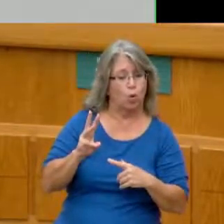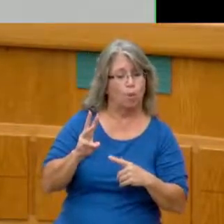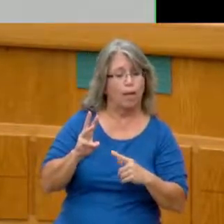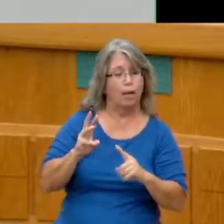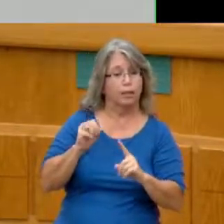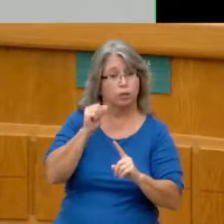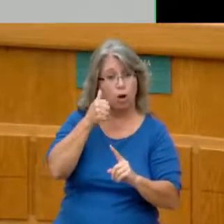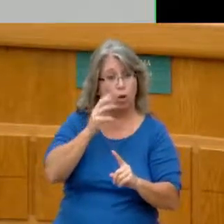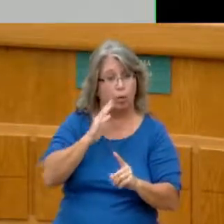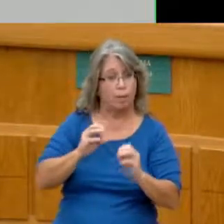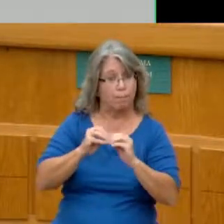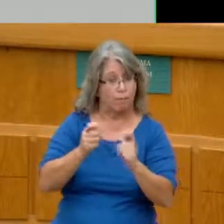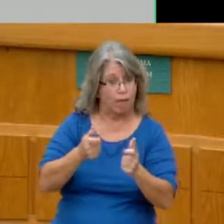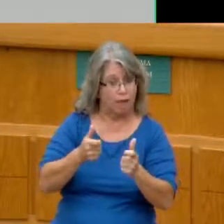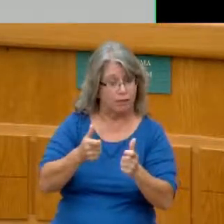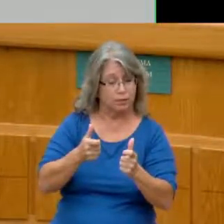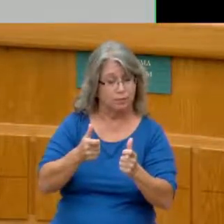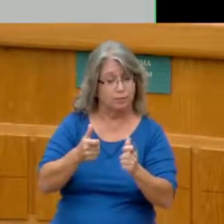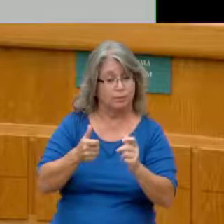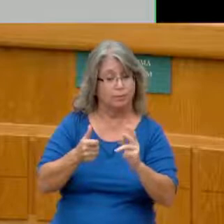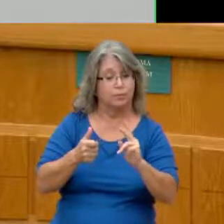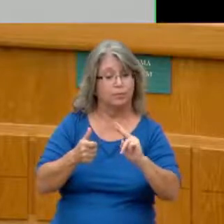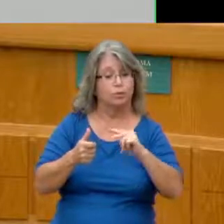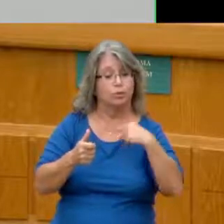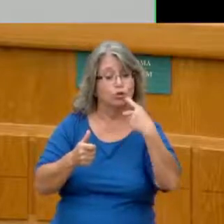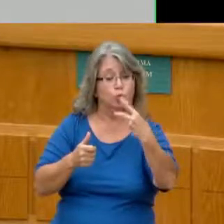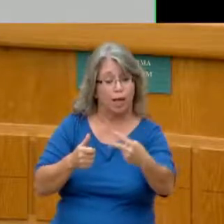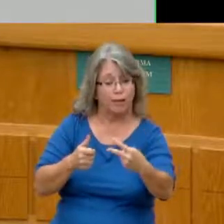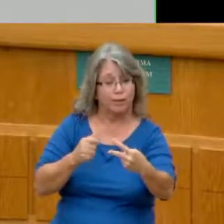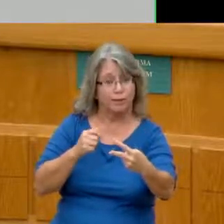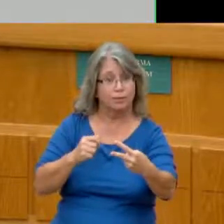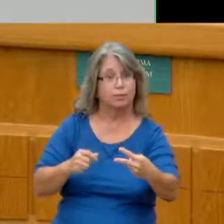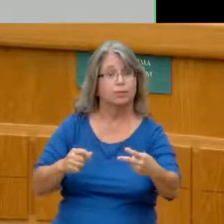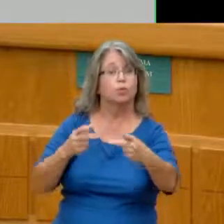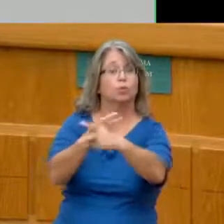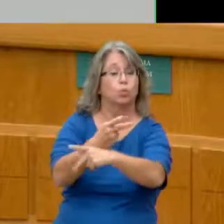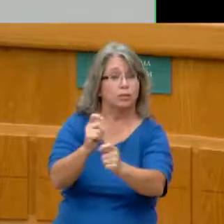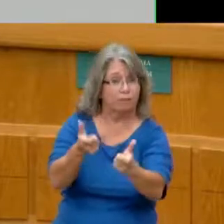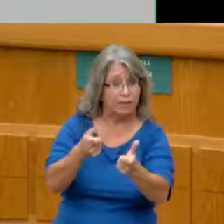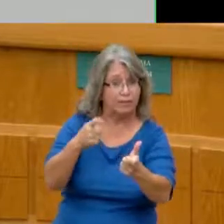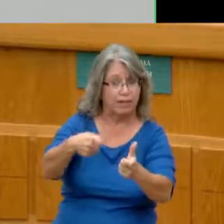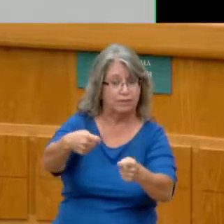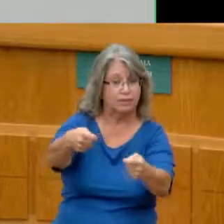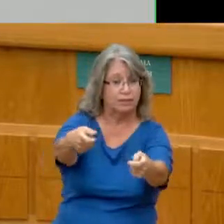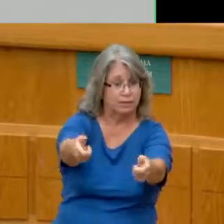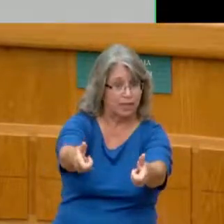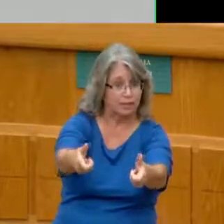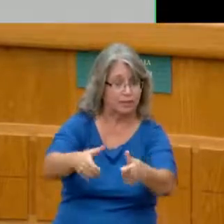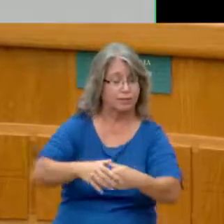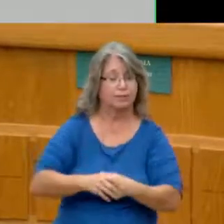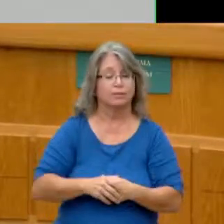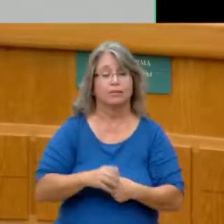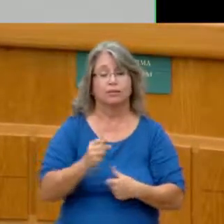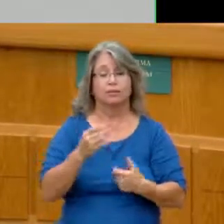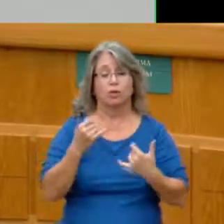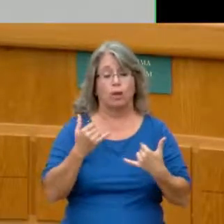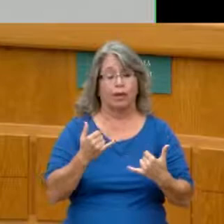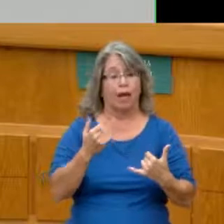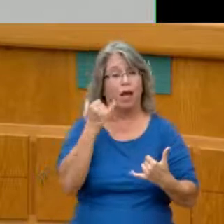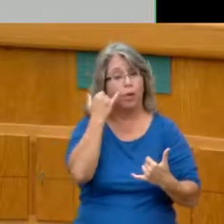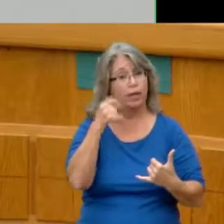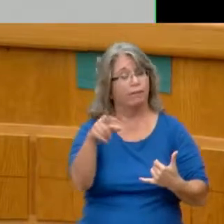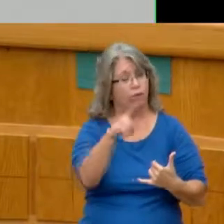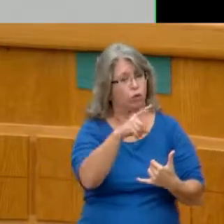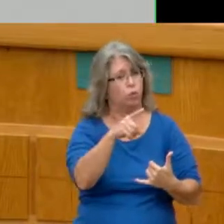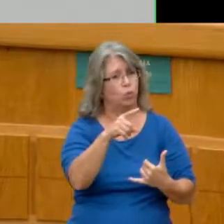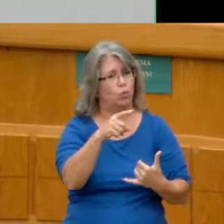the day after. And that's kind of how it sneaks up on us. So right now, if you take this seriously, there's a possibility we could